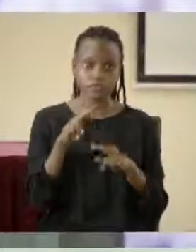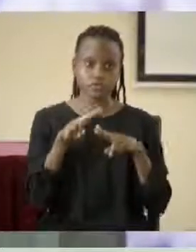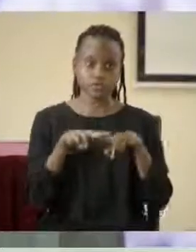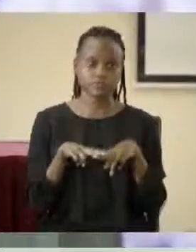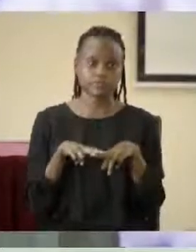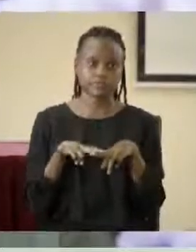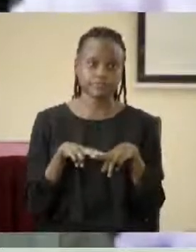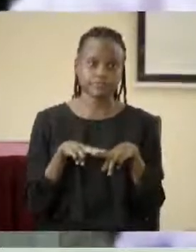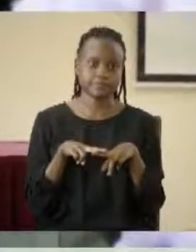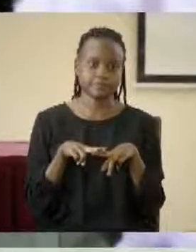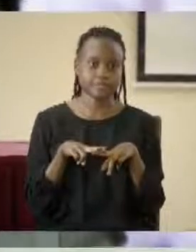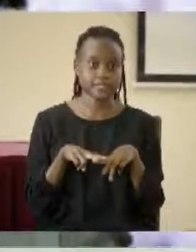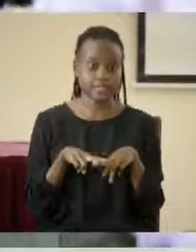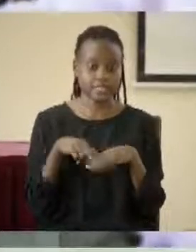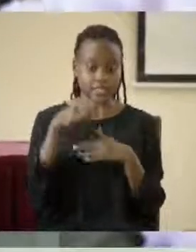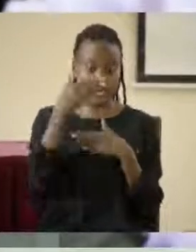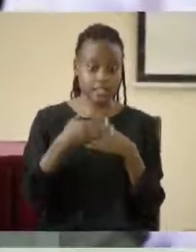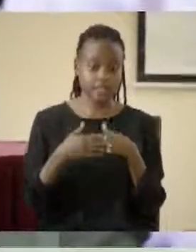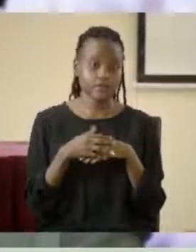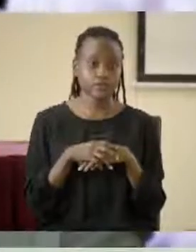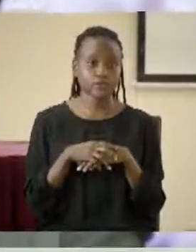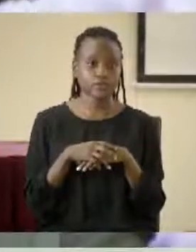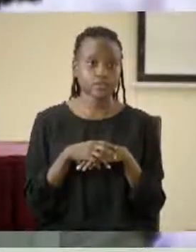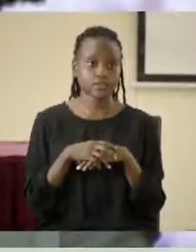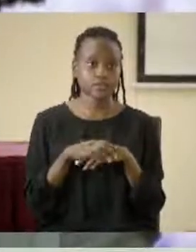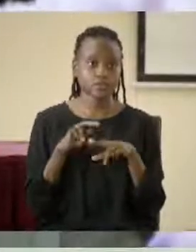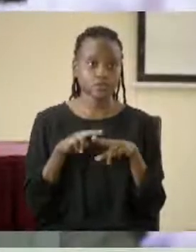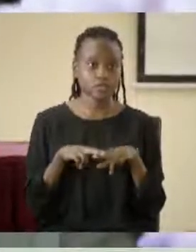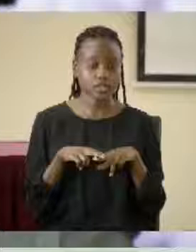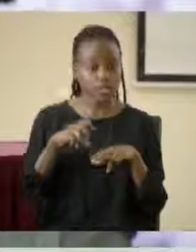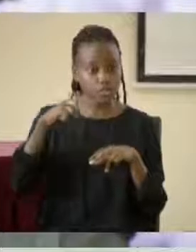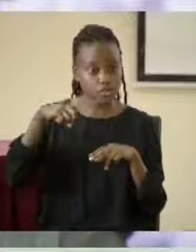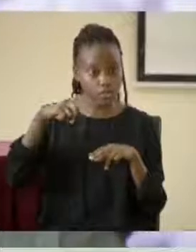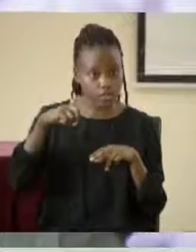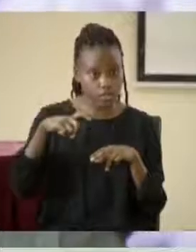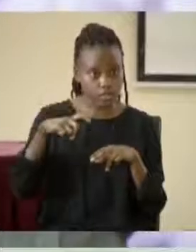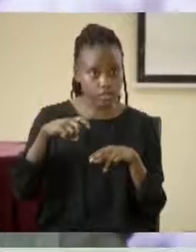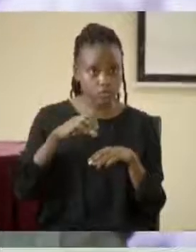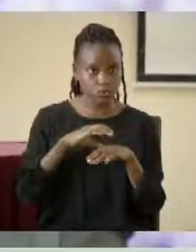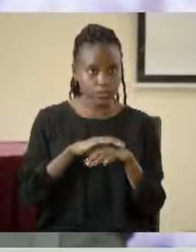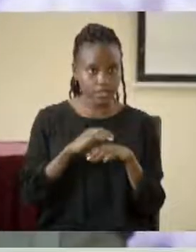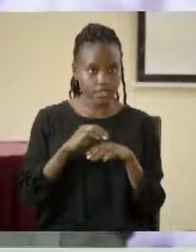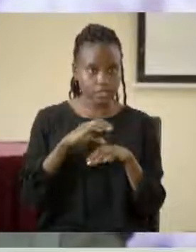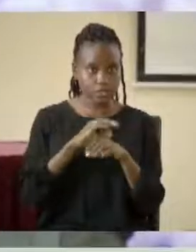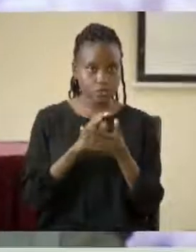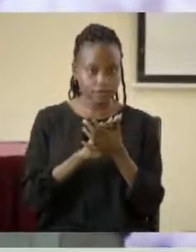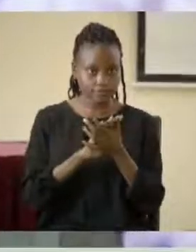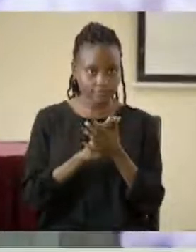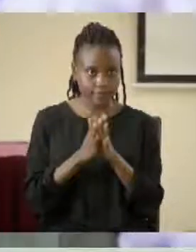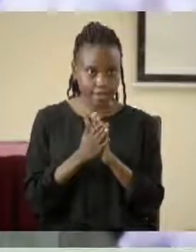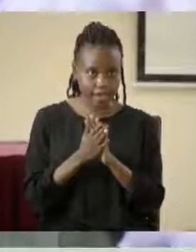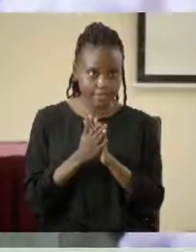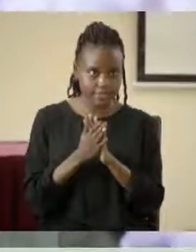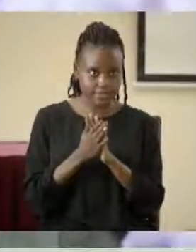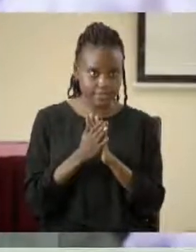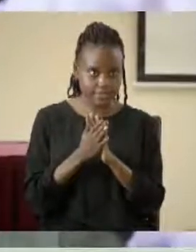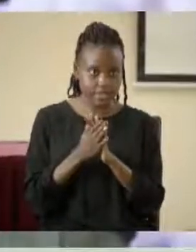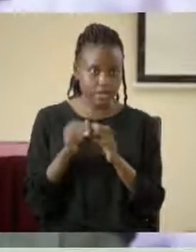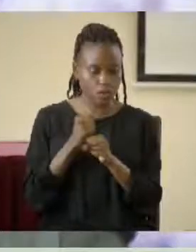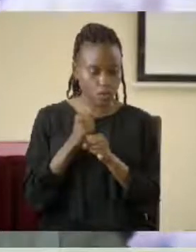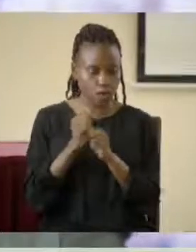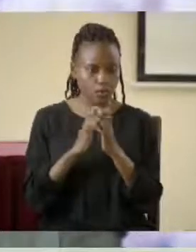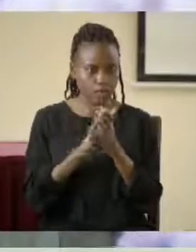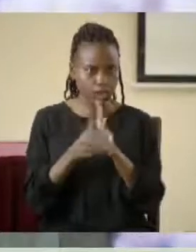sitting at the front pontificating, you need to get your hands dirty with